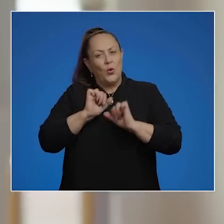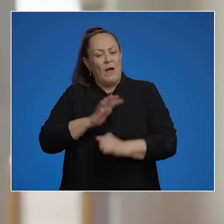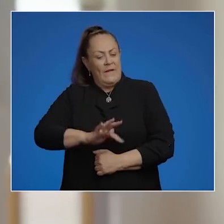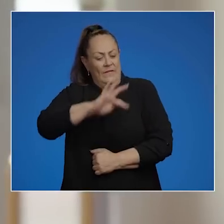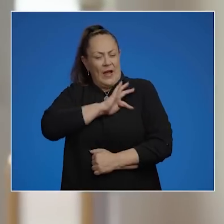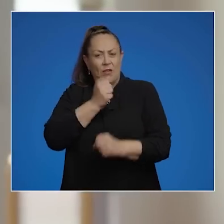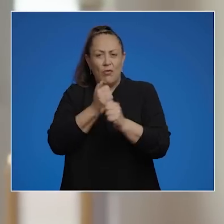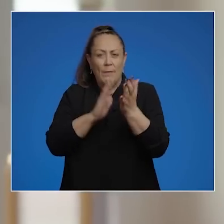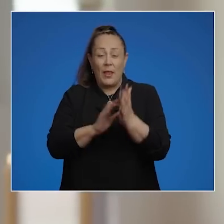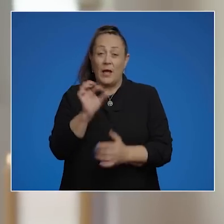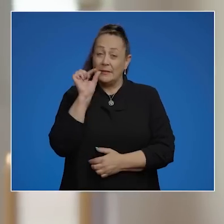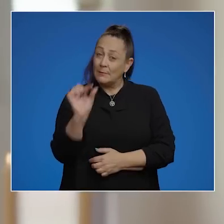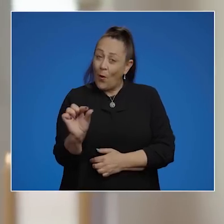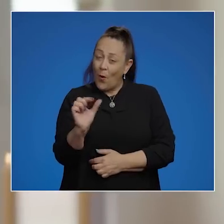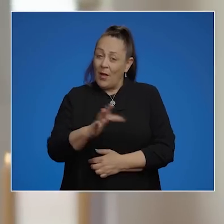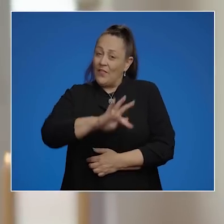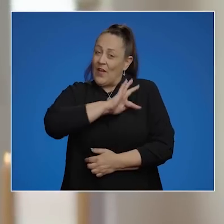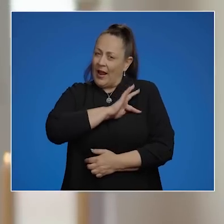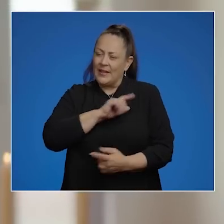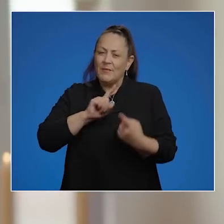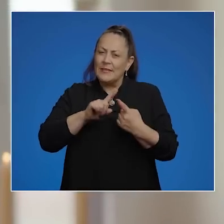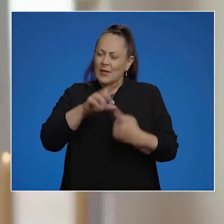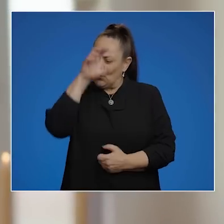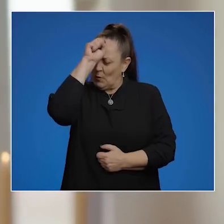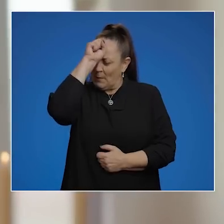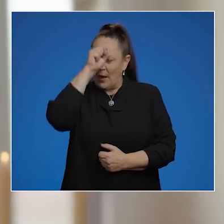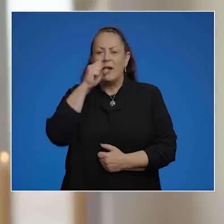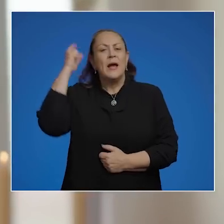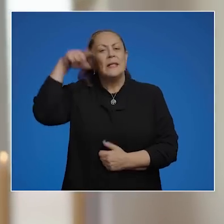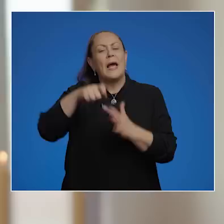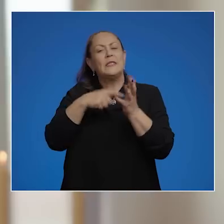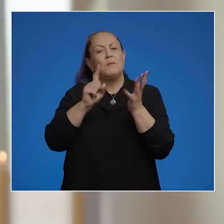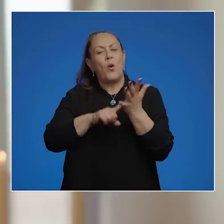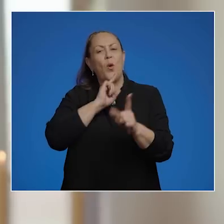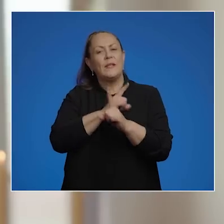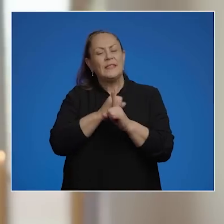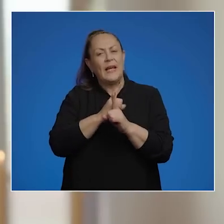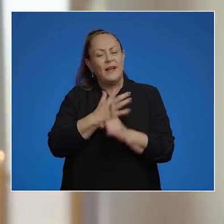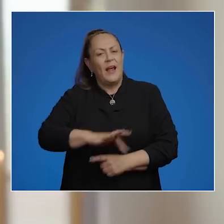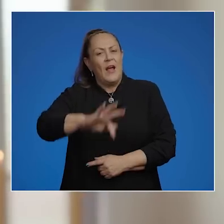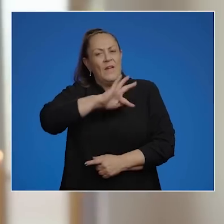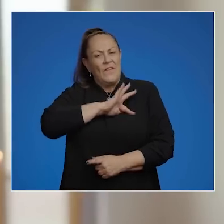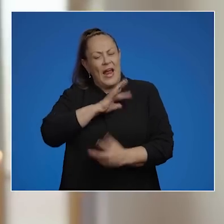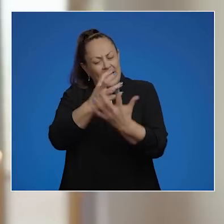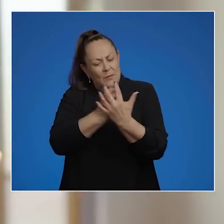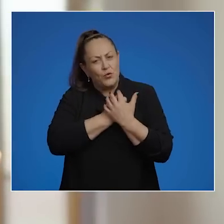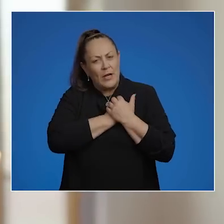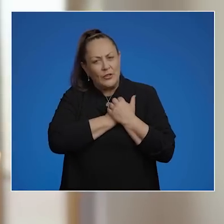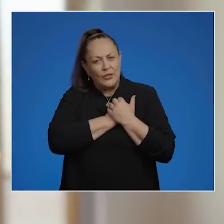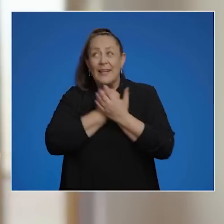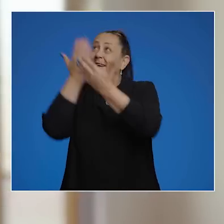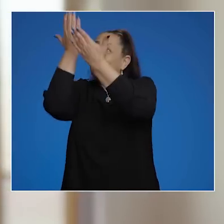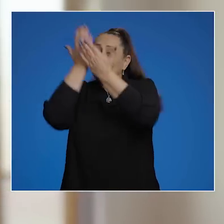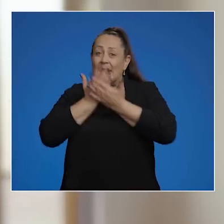the grandmother had, we remember the call of St. Paul, to look at our faith as something precious that's given to us,